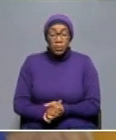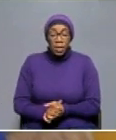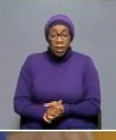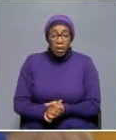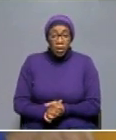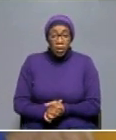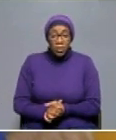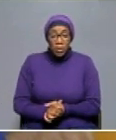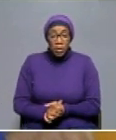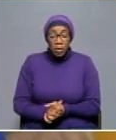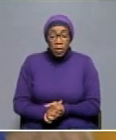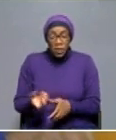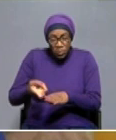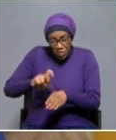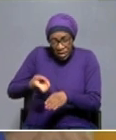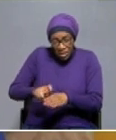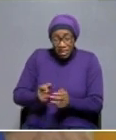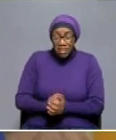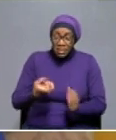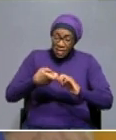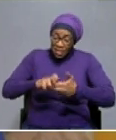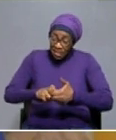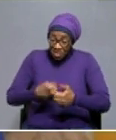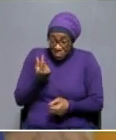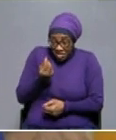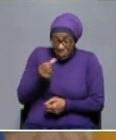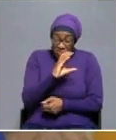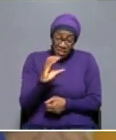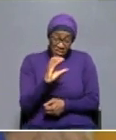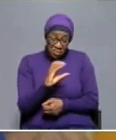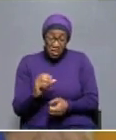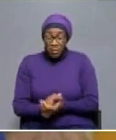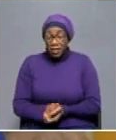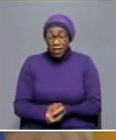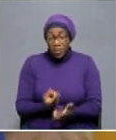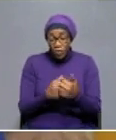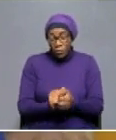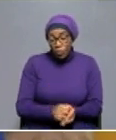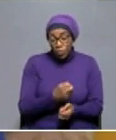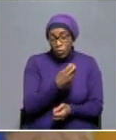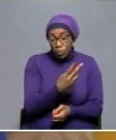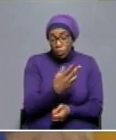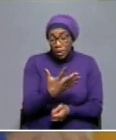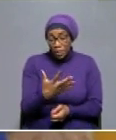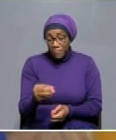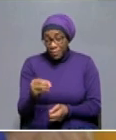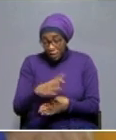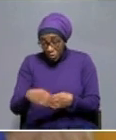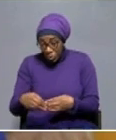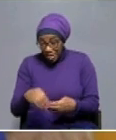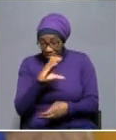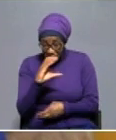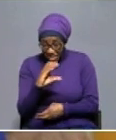announcement about the child disability grant being increased fivefold is, of course, very welcome, although it won't take effect till next year. So I don't know